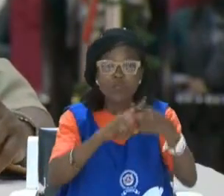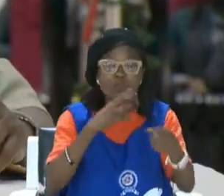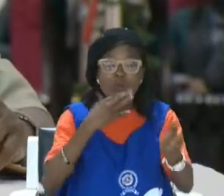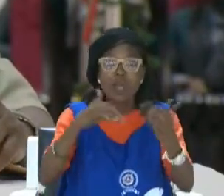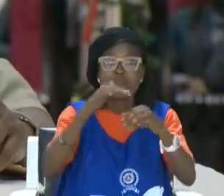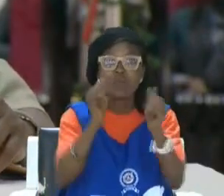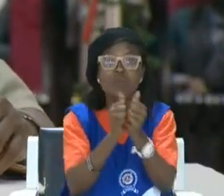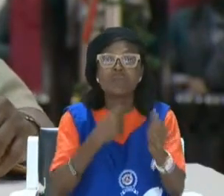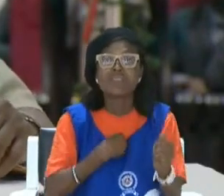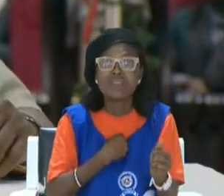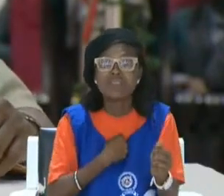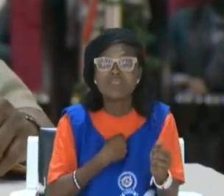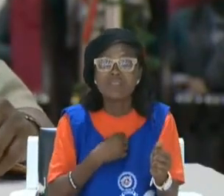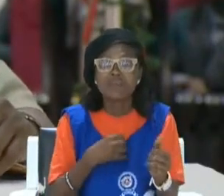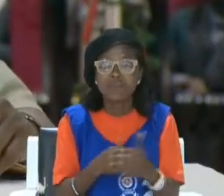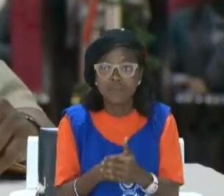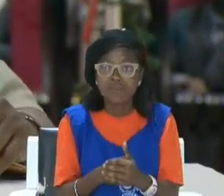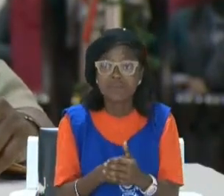It takes God